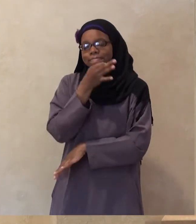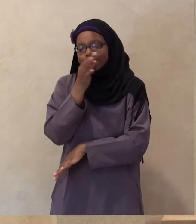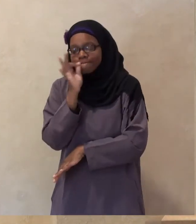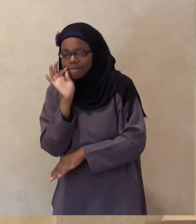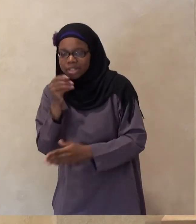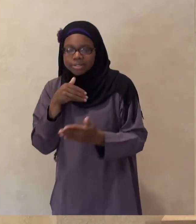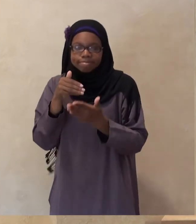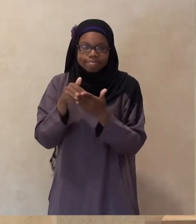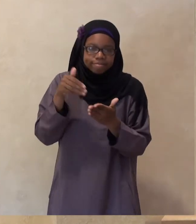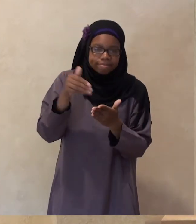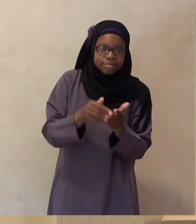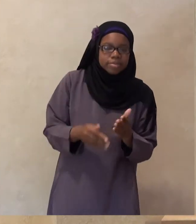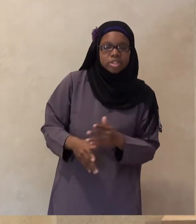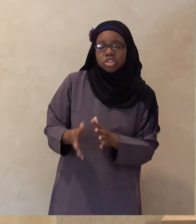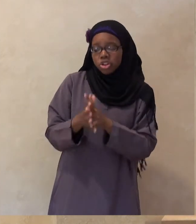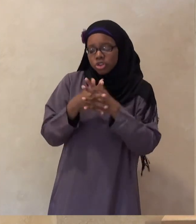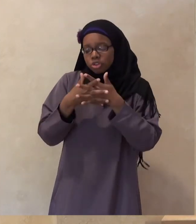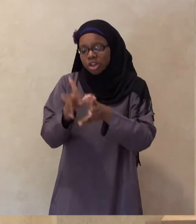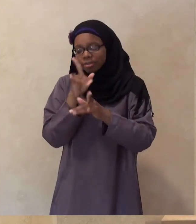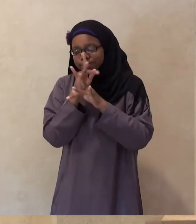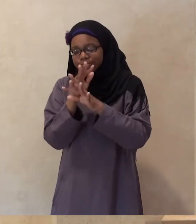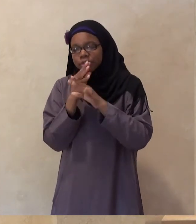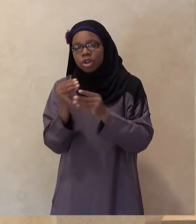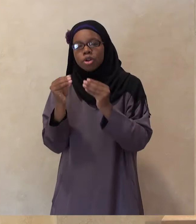his recitation of glorious Quran.